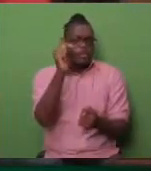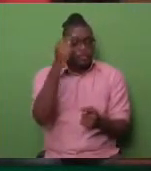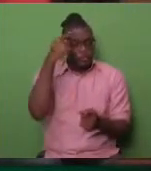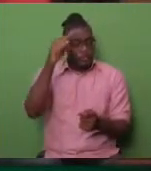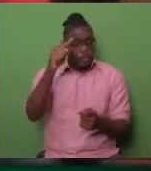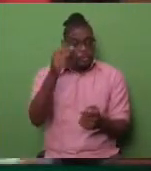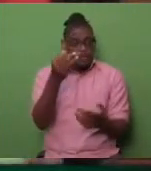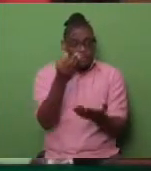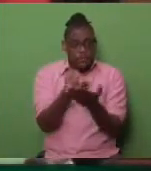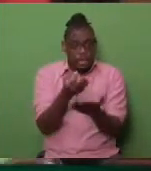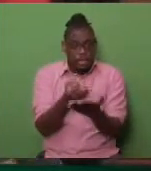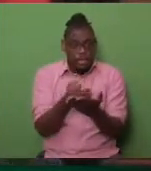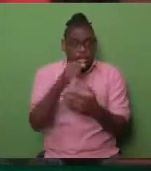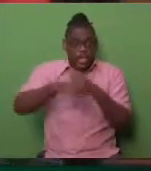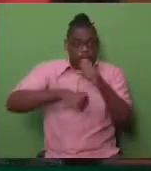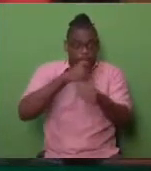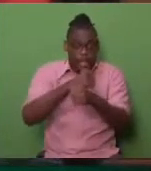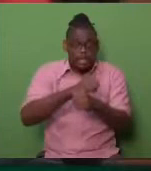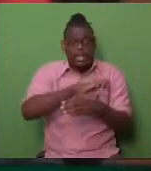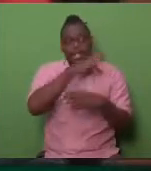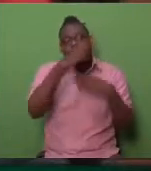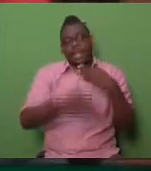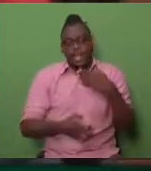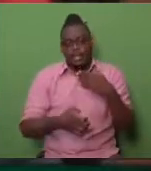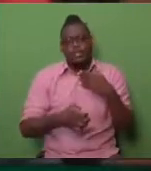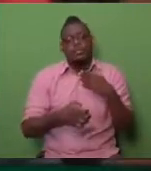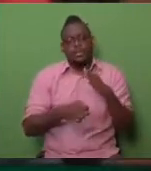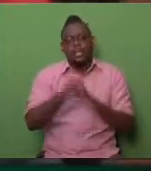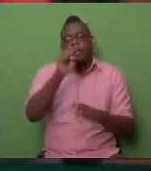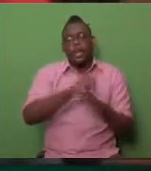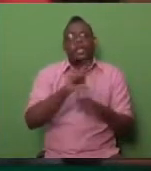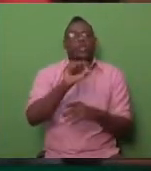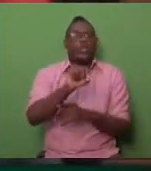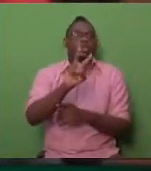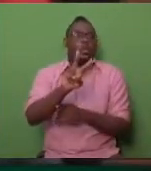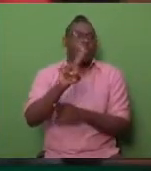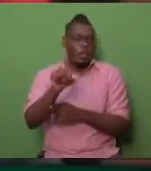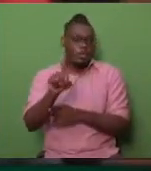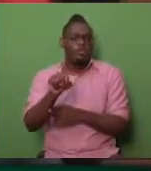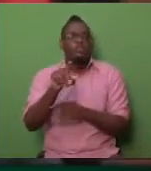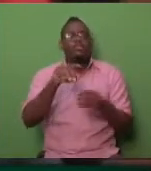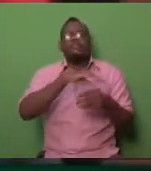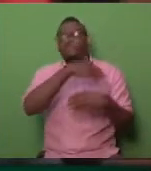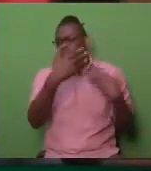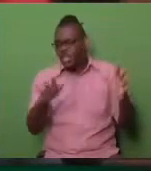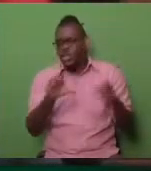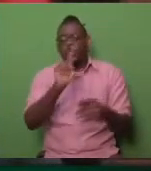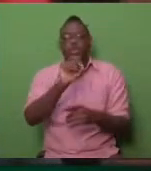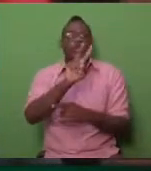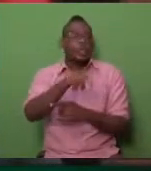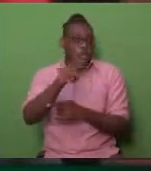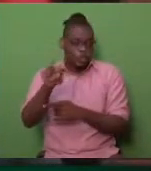September 2022 be now read a second time. Leader of the Opposition.